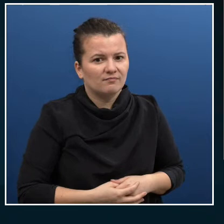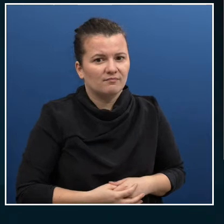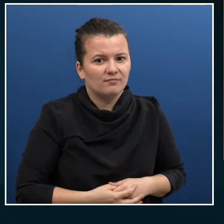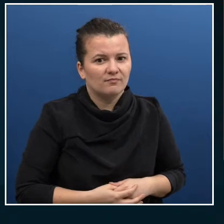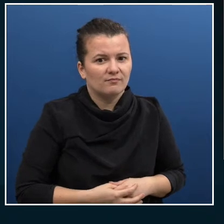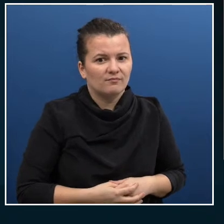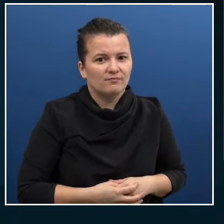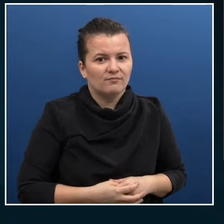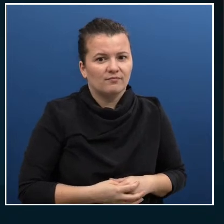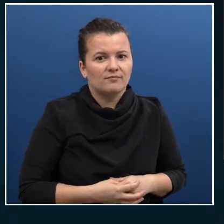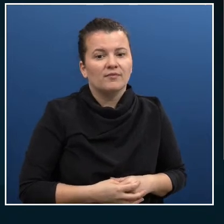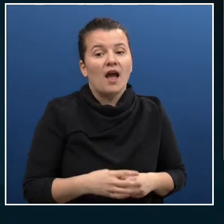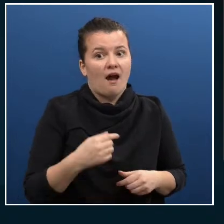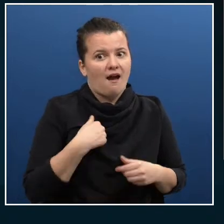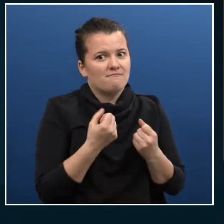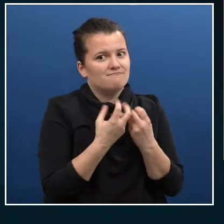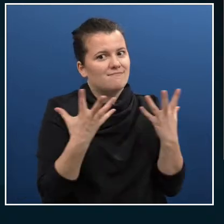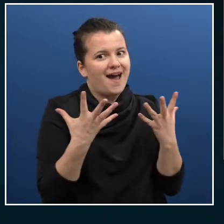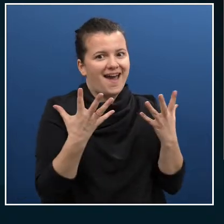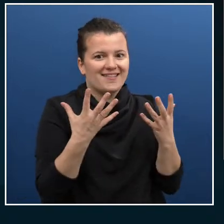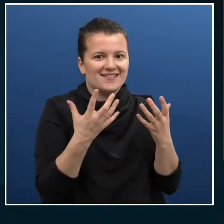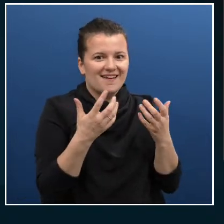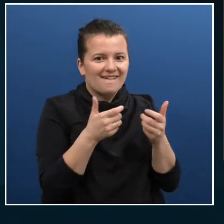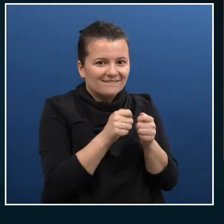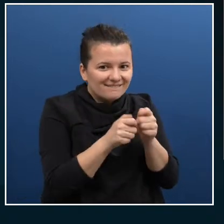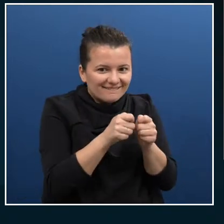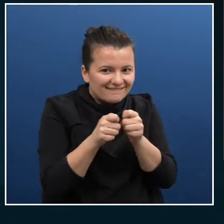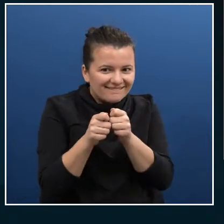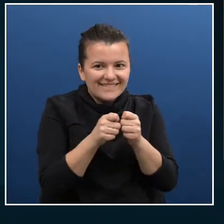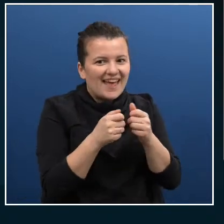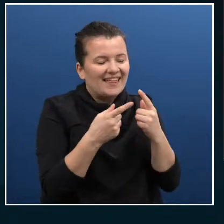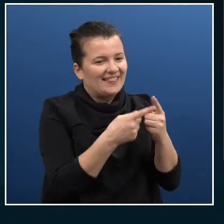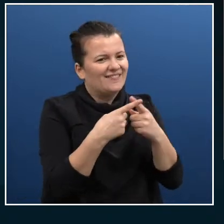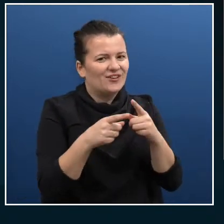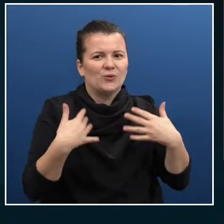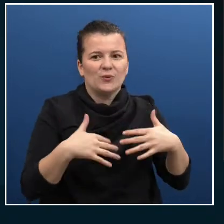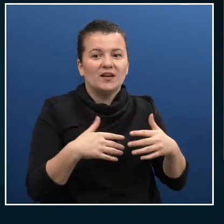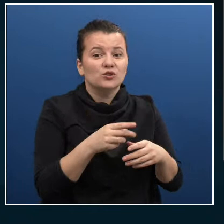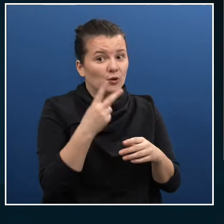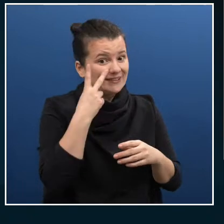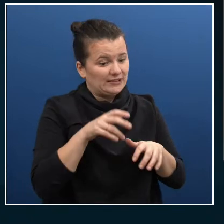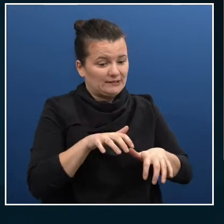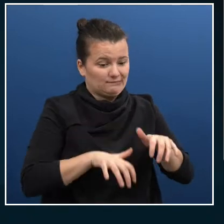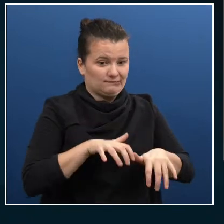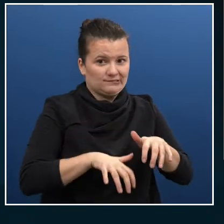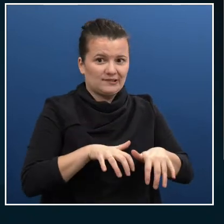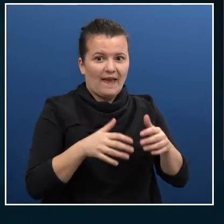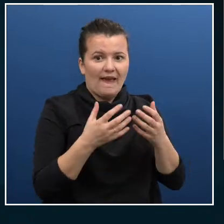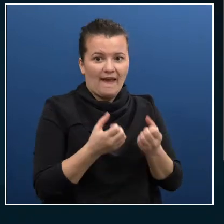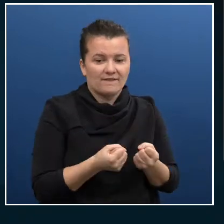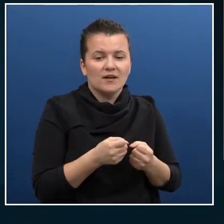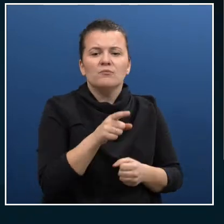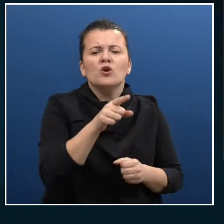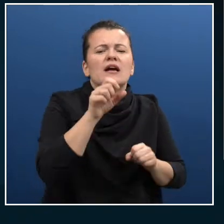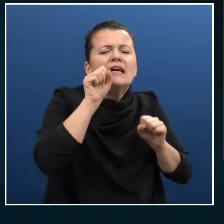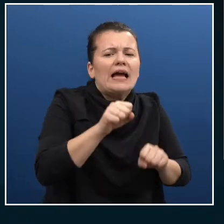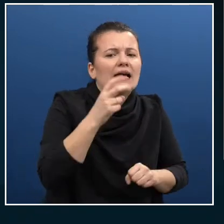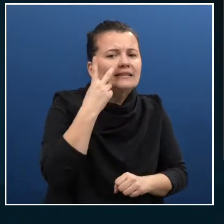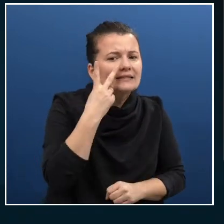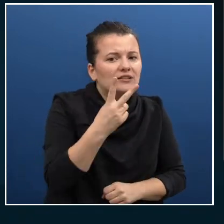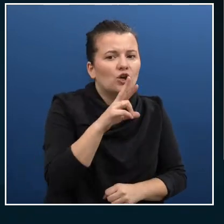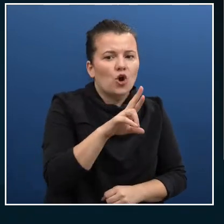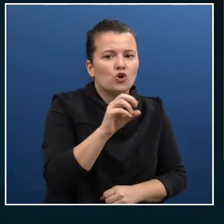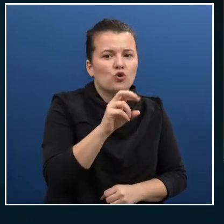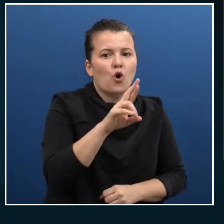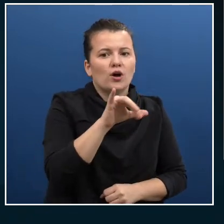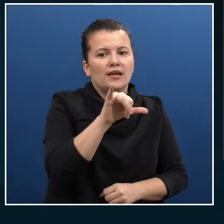lot of nice toys, and you'll see my midlife crisis car coming up. So you can follow me at Rory Preddy. I try to do